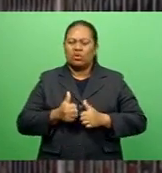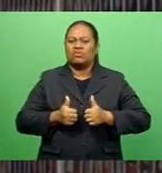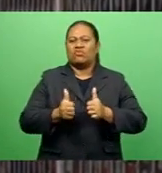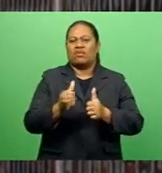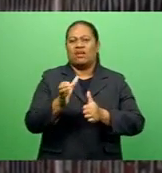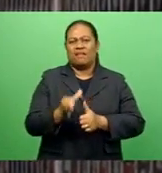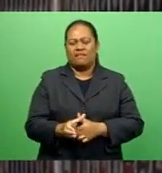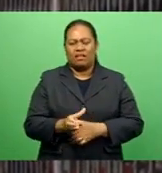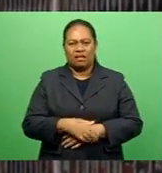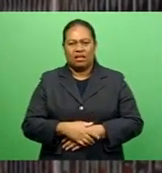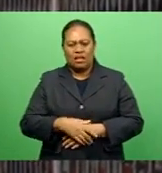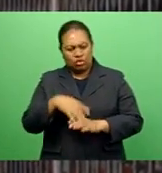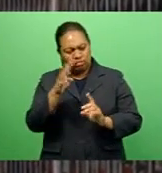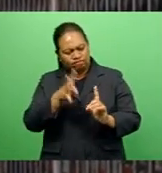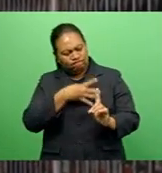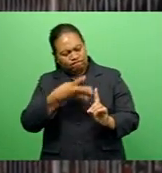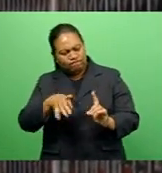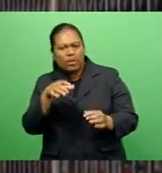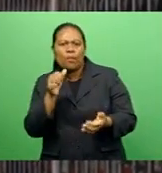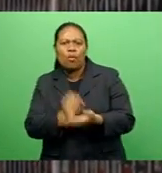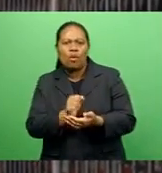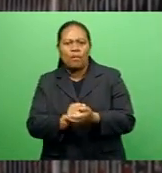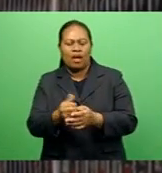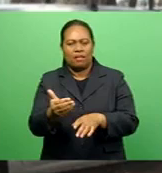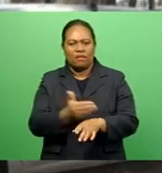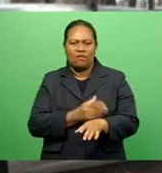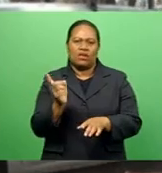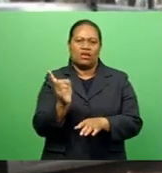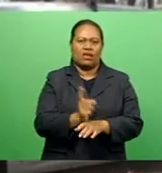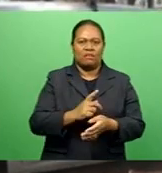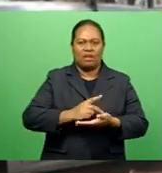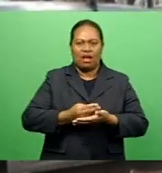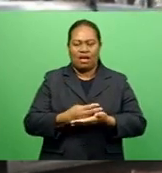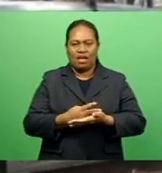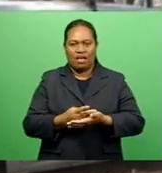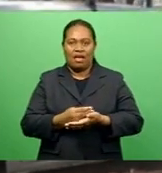screened properly before hiring a rental car.